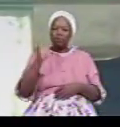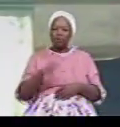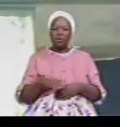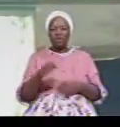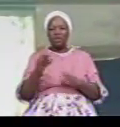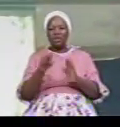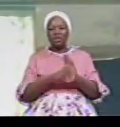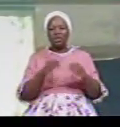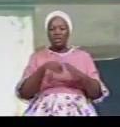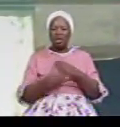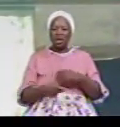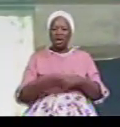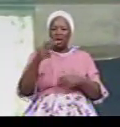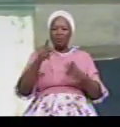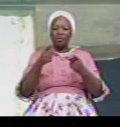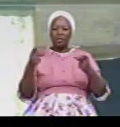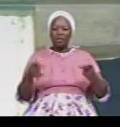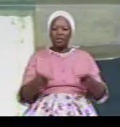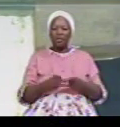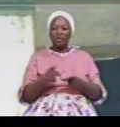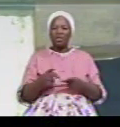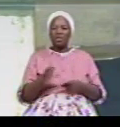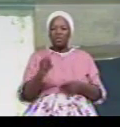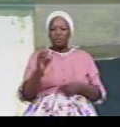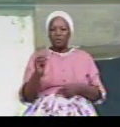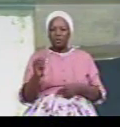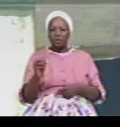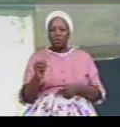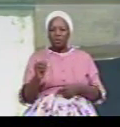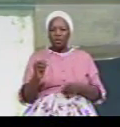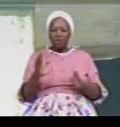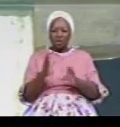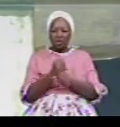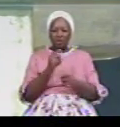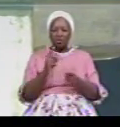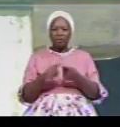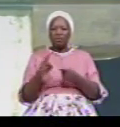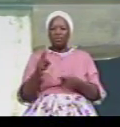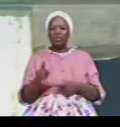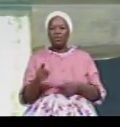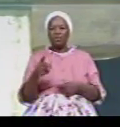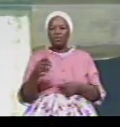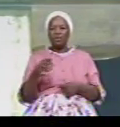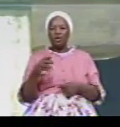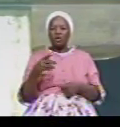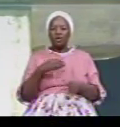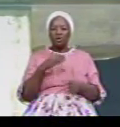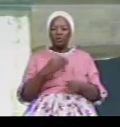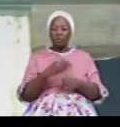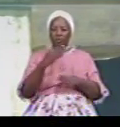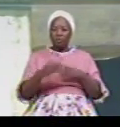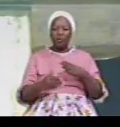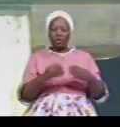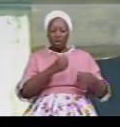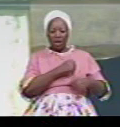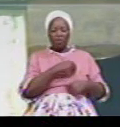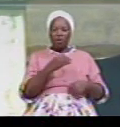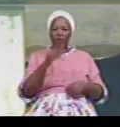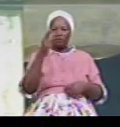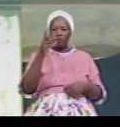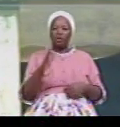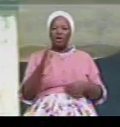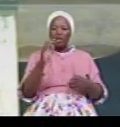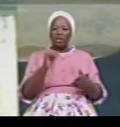high places. Wherefore, take unto you the whole armor of God, that ye may